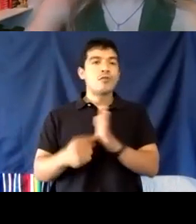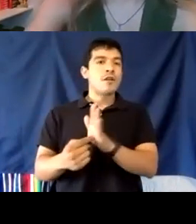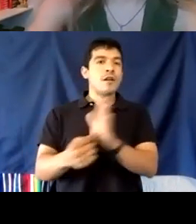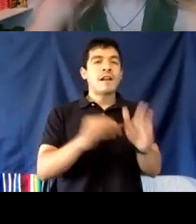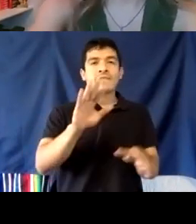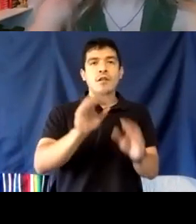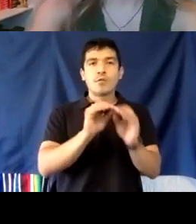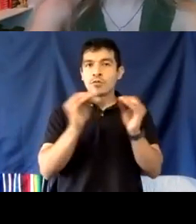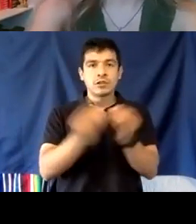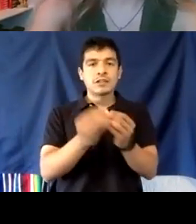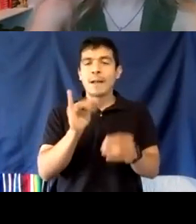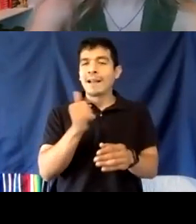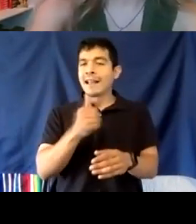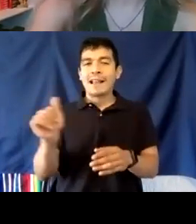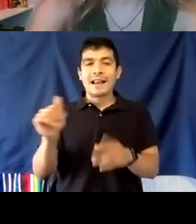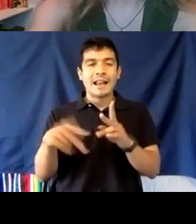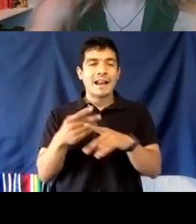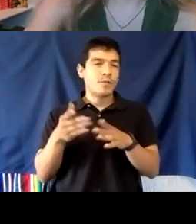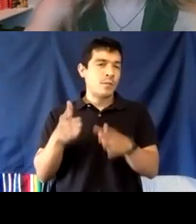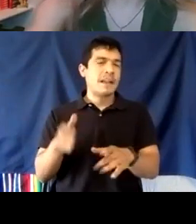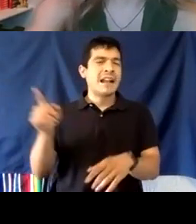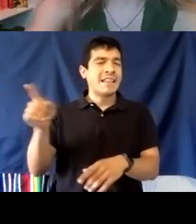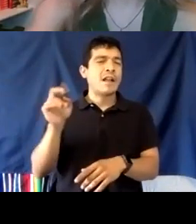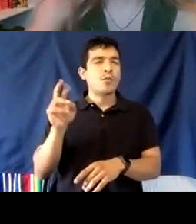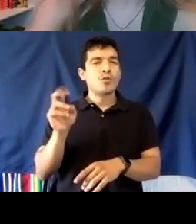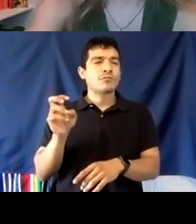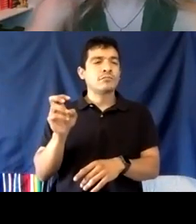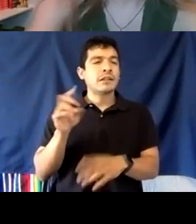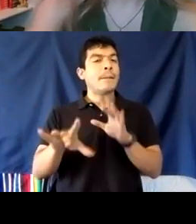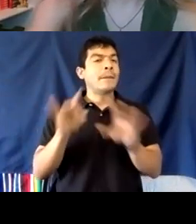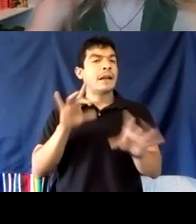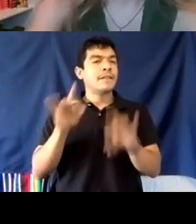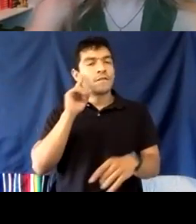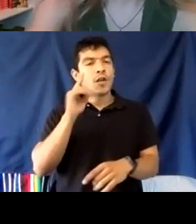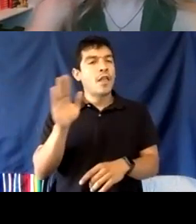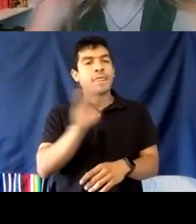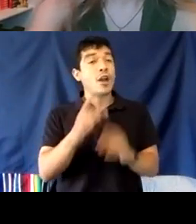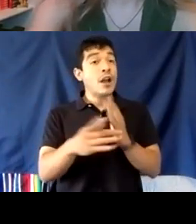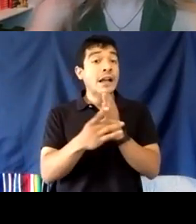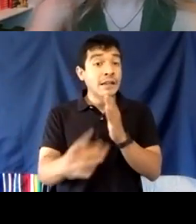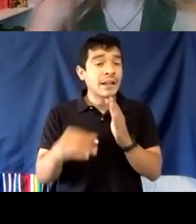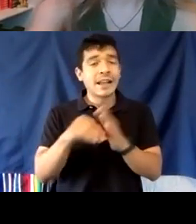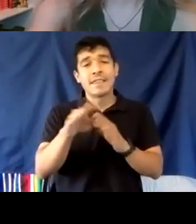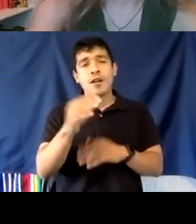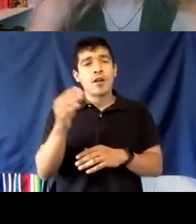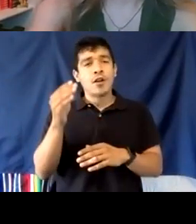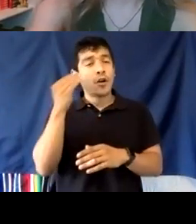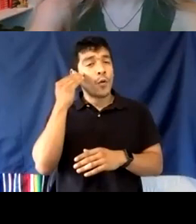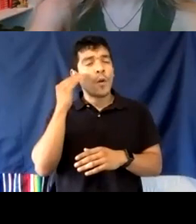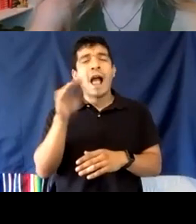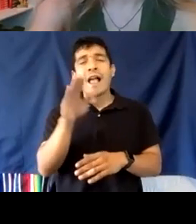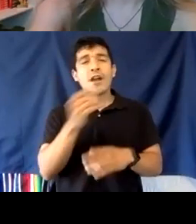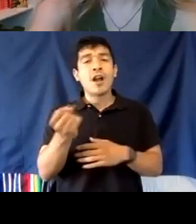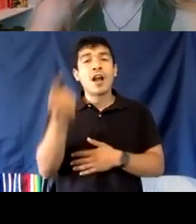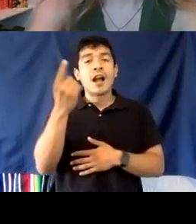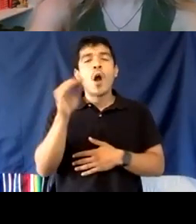their organizations by any stretch of the imagination. They were selected for expertise that they hold or an understanding or a line